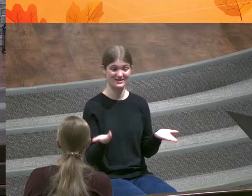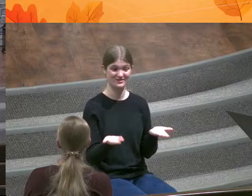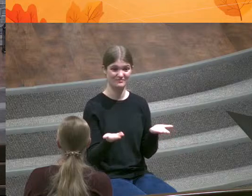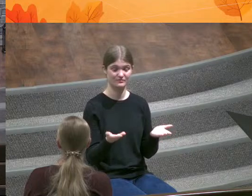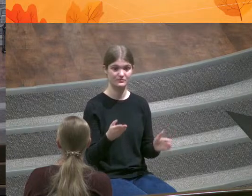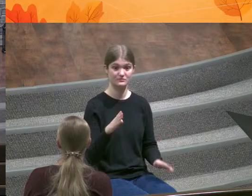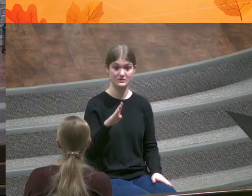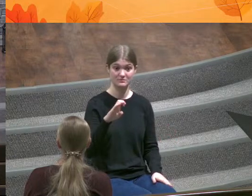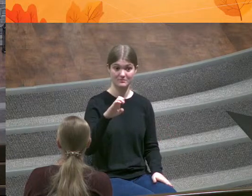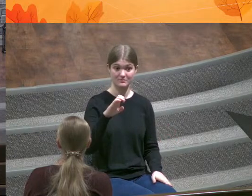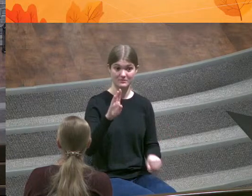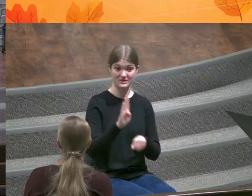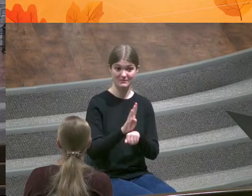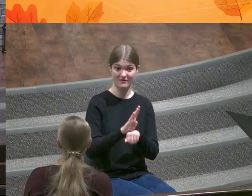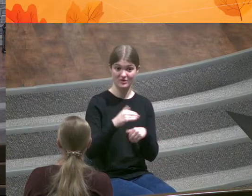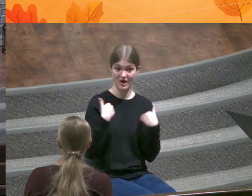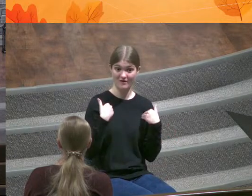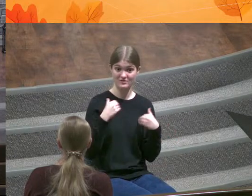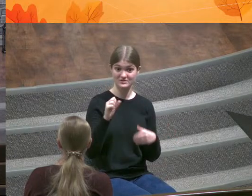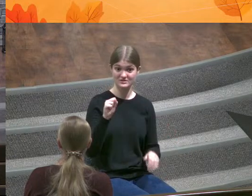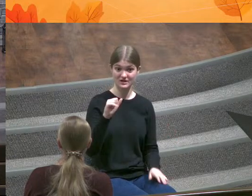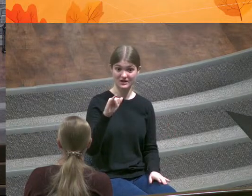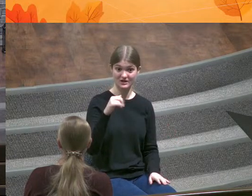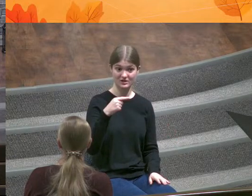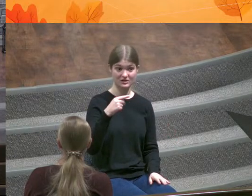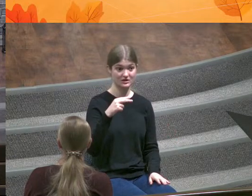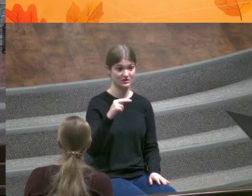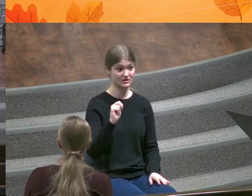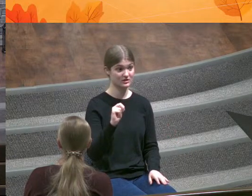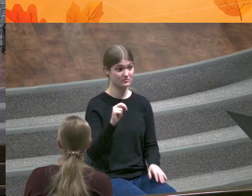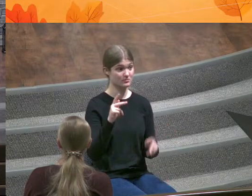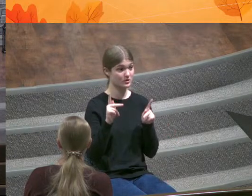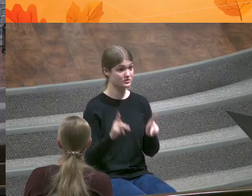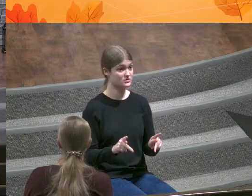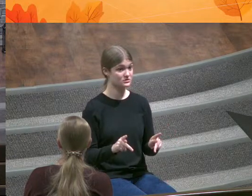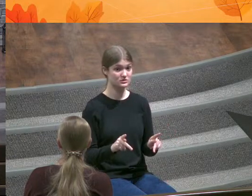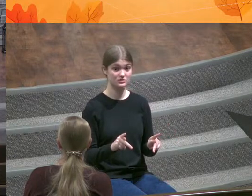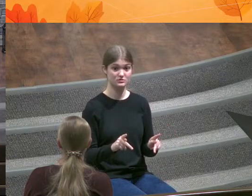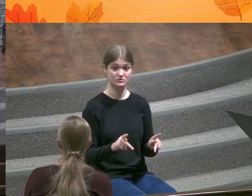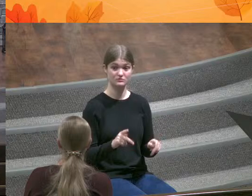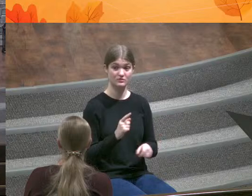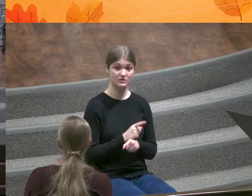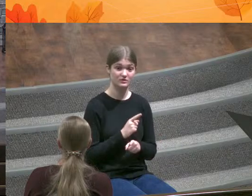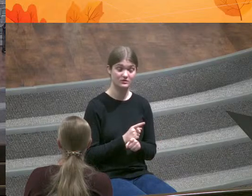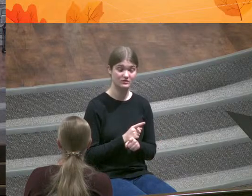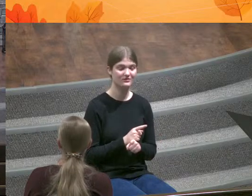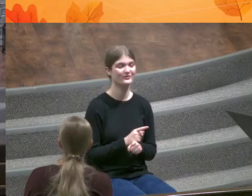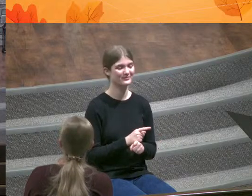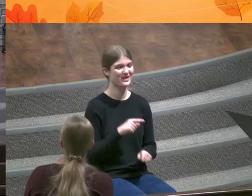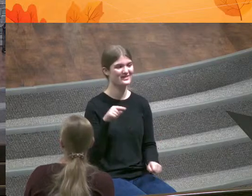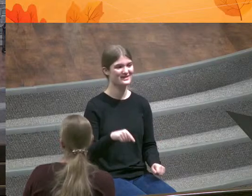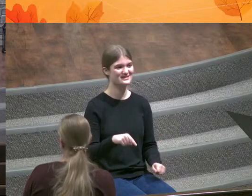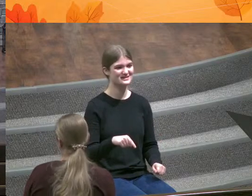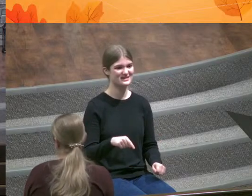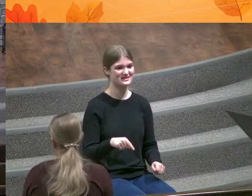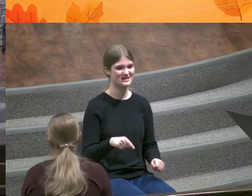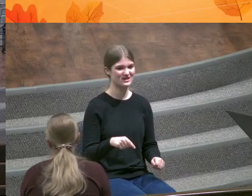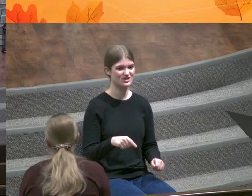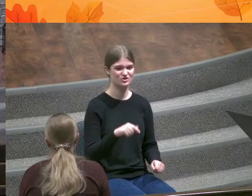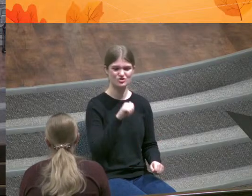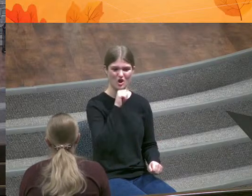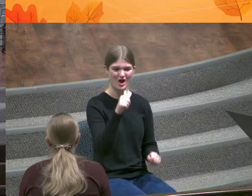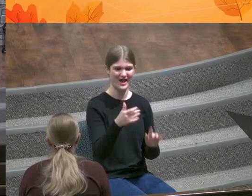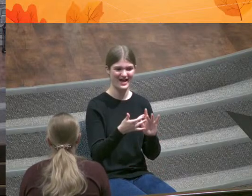Bellevue, you have a sign guy? Who's in charge of what goes? Now it's electronic, I know, but you got a sign person, right? Well, this was a physical sign,